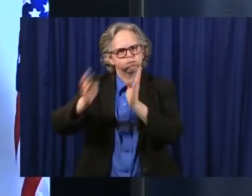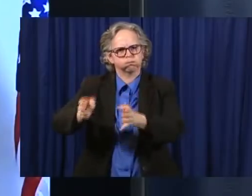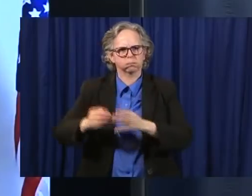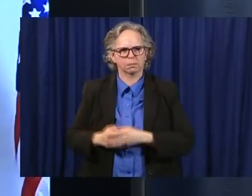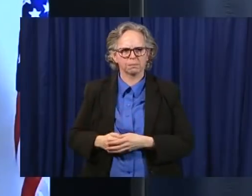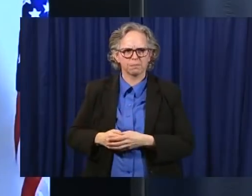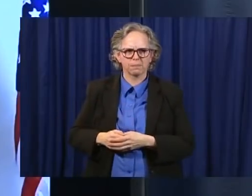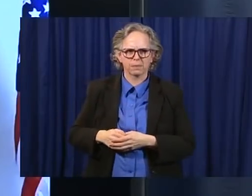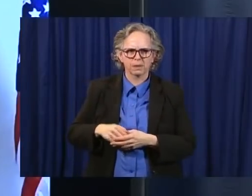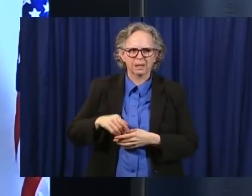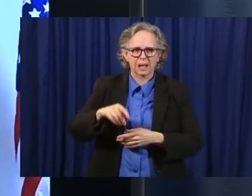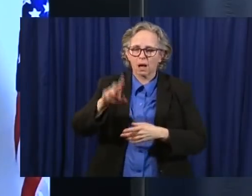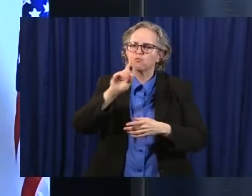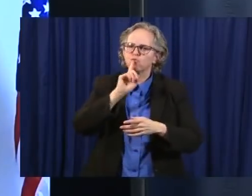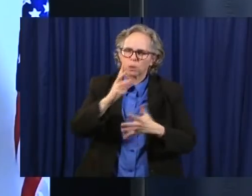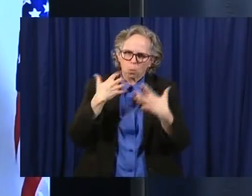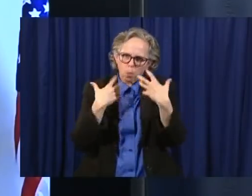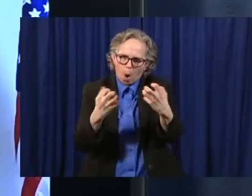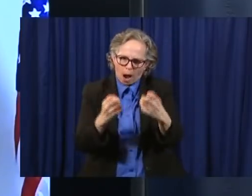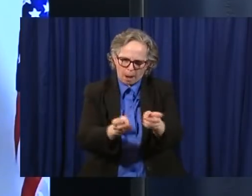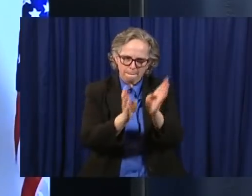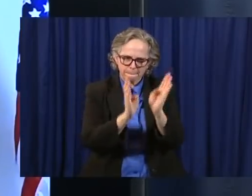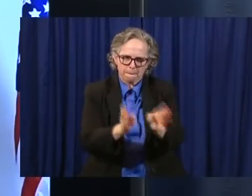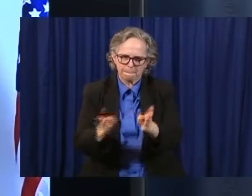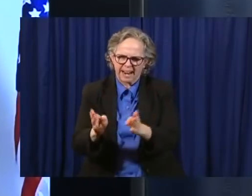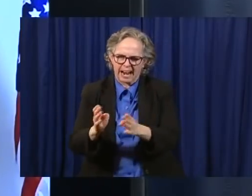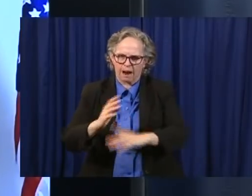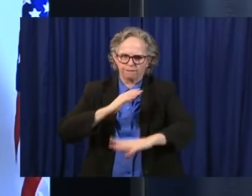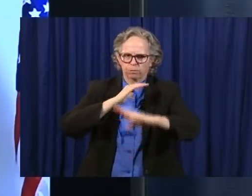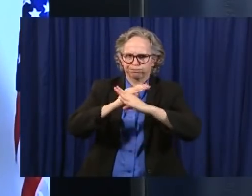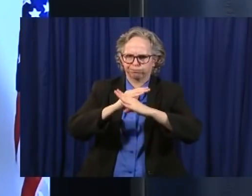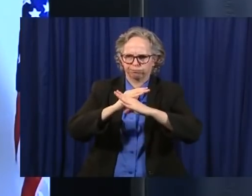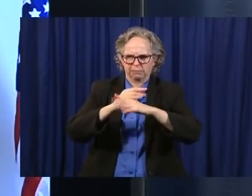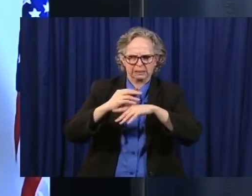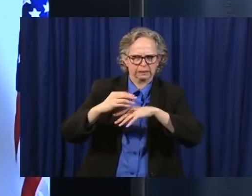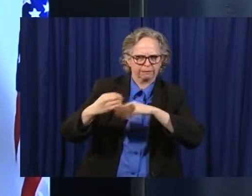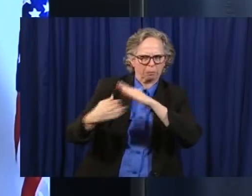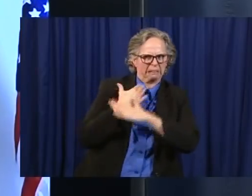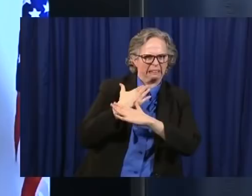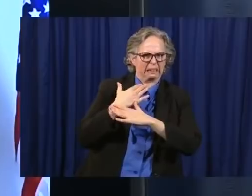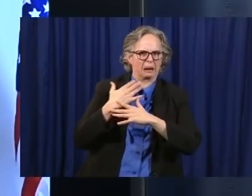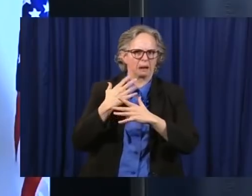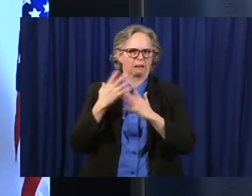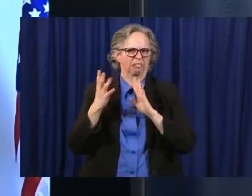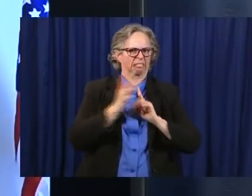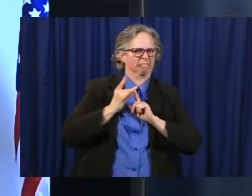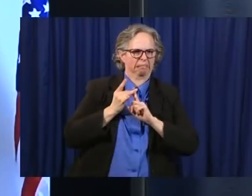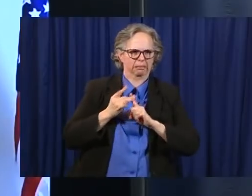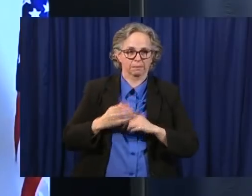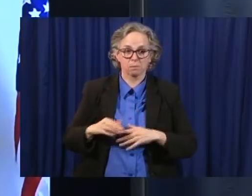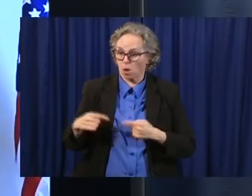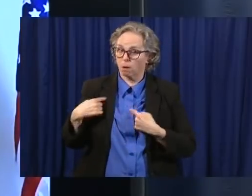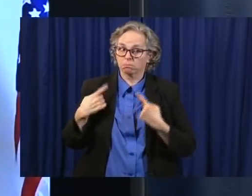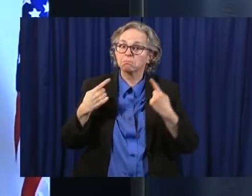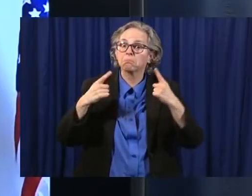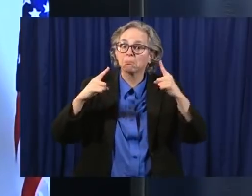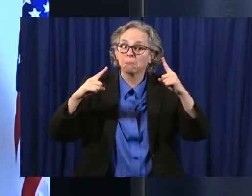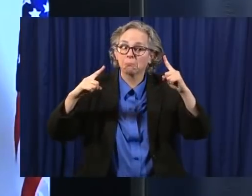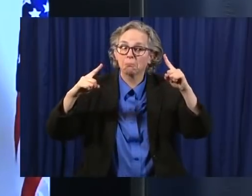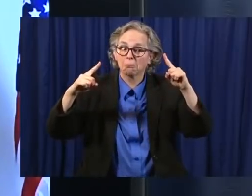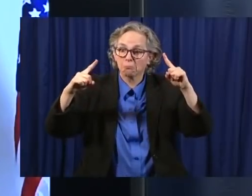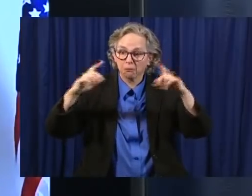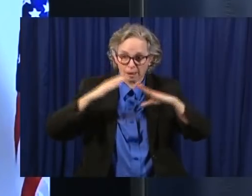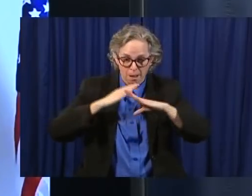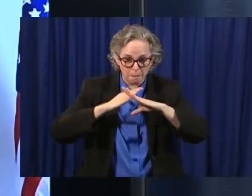preparing and trying to keep it out as long as possible. We were able to keep COVID out of the prisons until the main